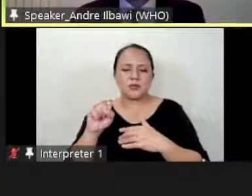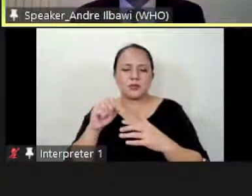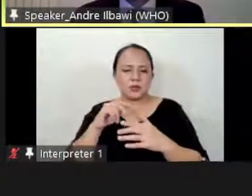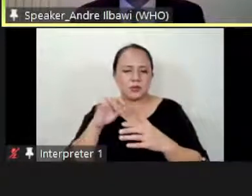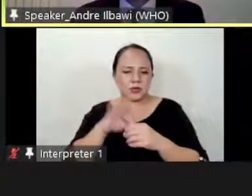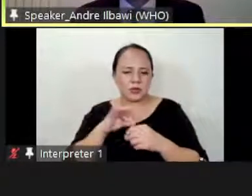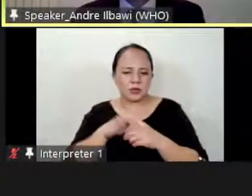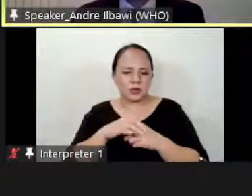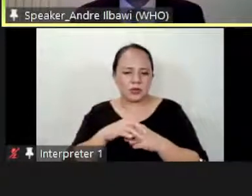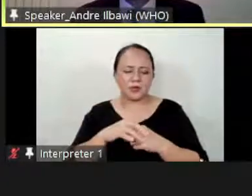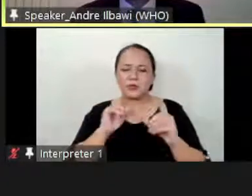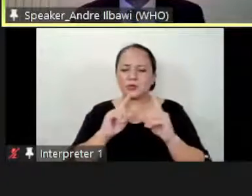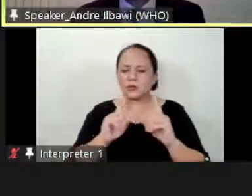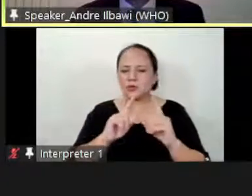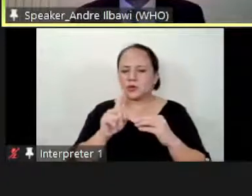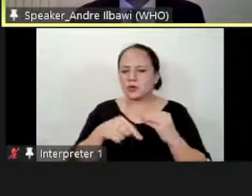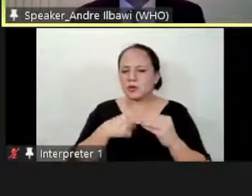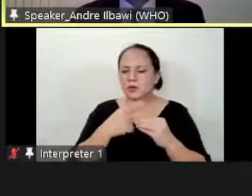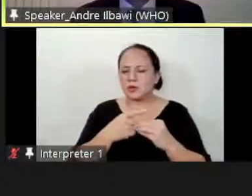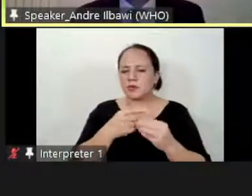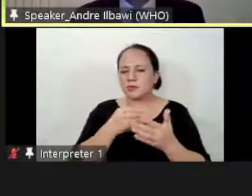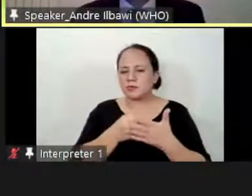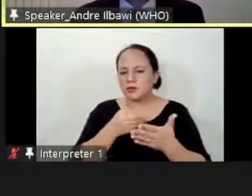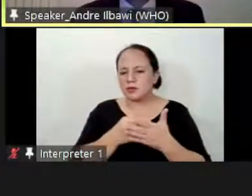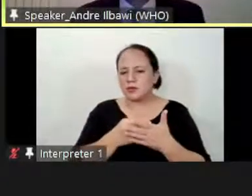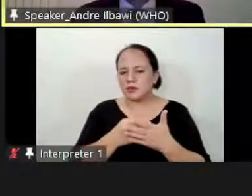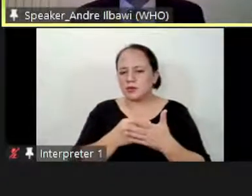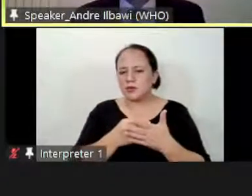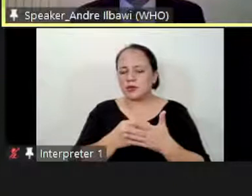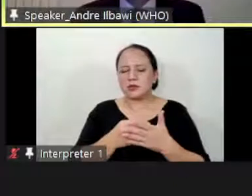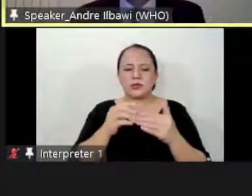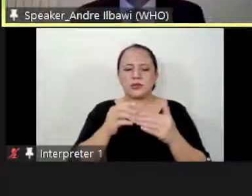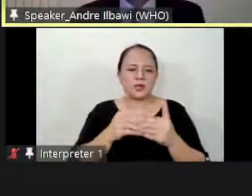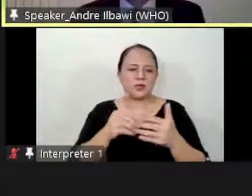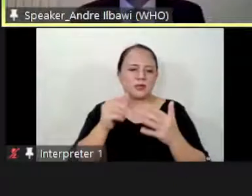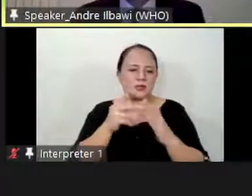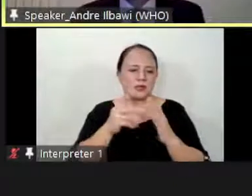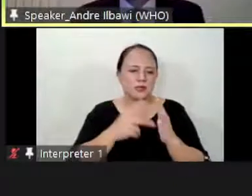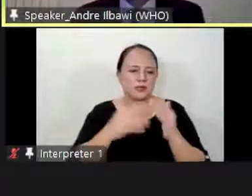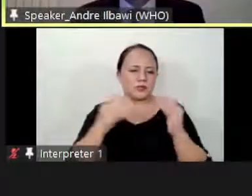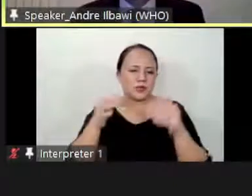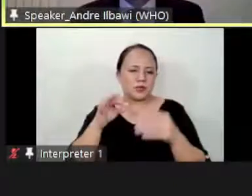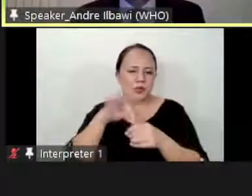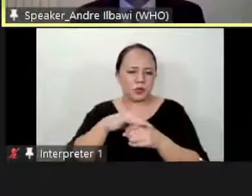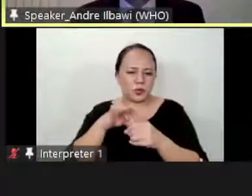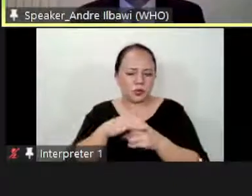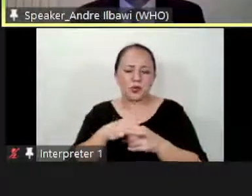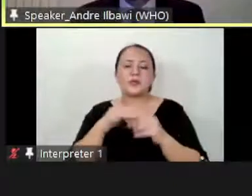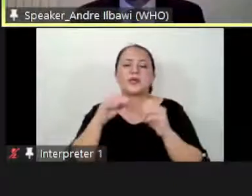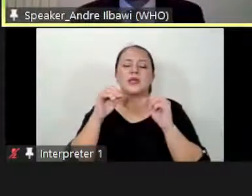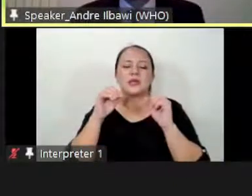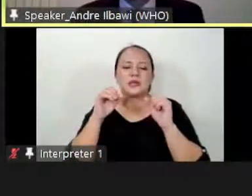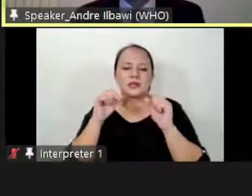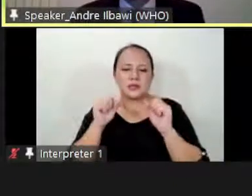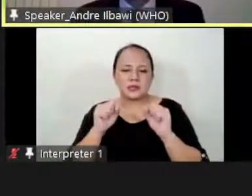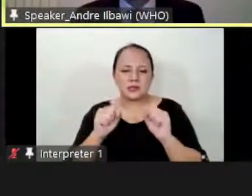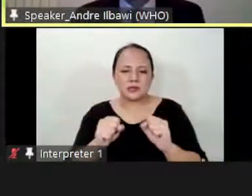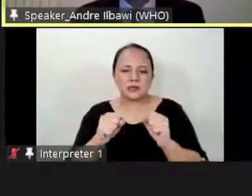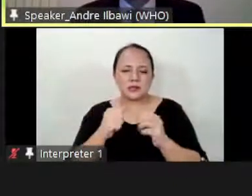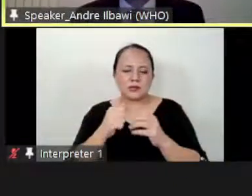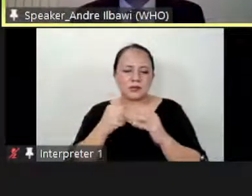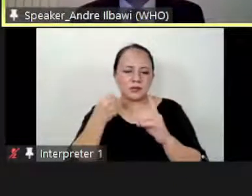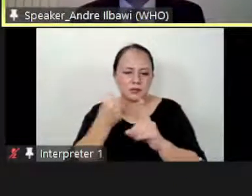And these, when we talk about value for money, are some of the guiding principles. Focus on programs that work, programs that are known to have an